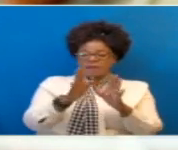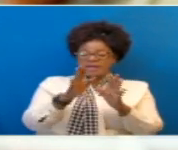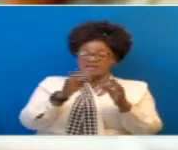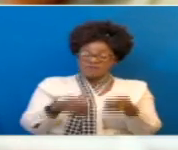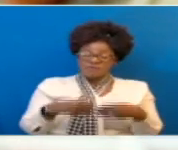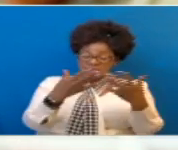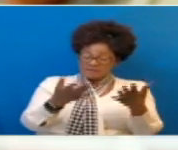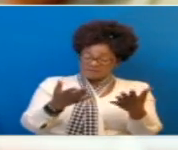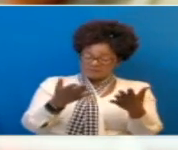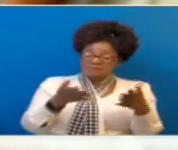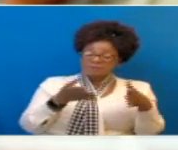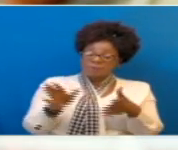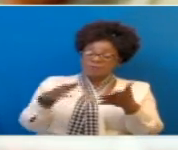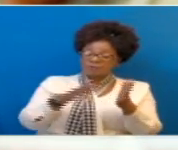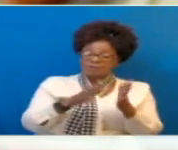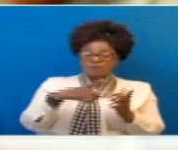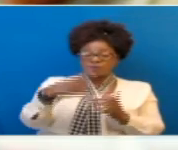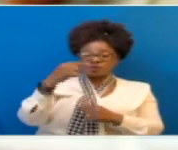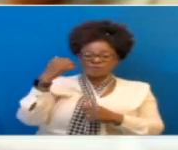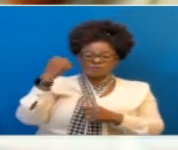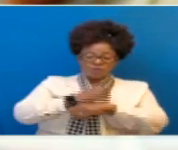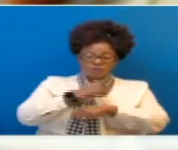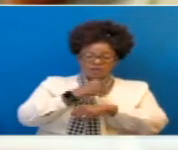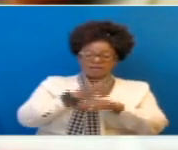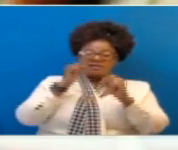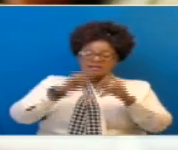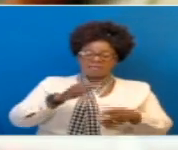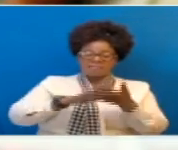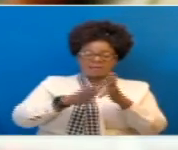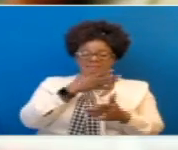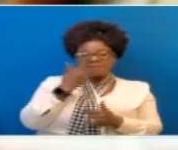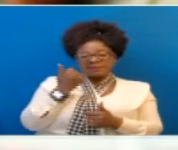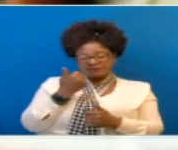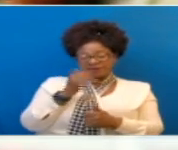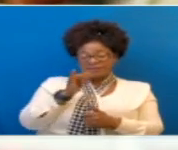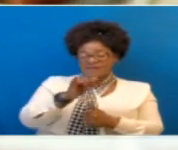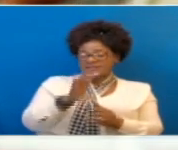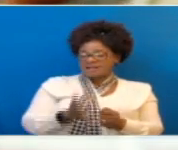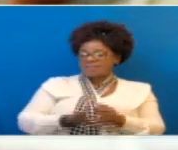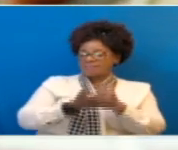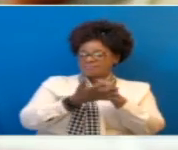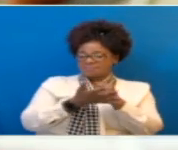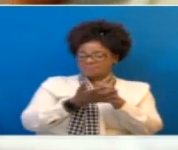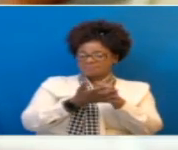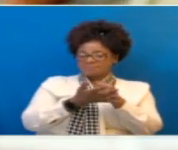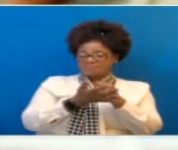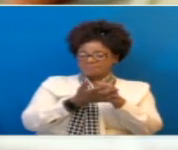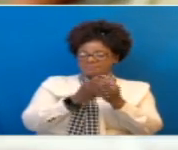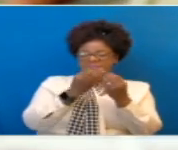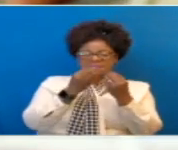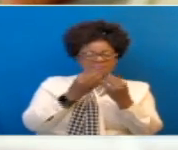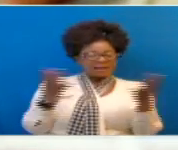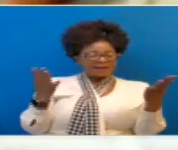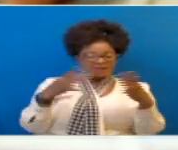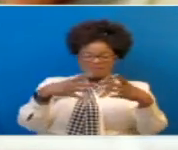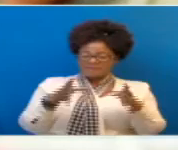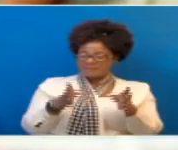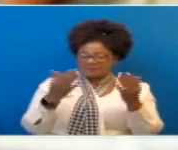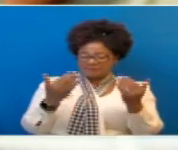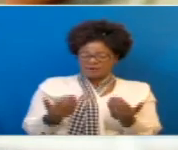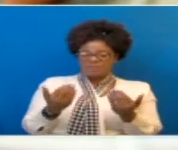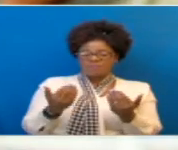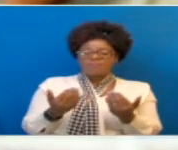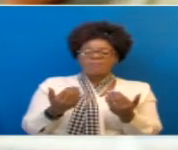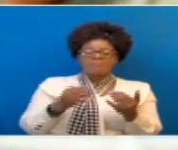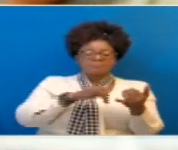a girl a chance to go to school, she can be someone better. So that has helped many families now not